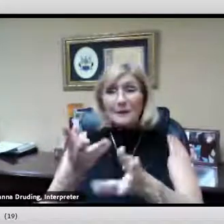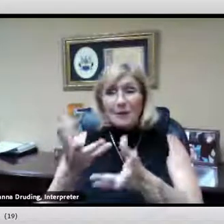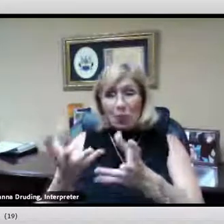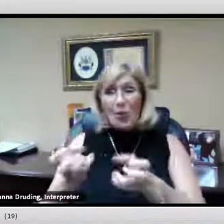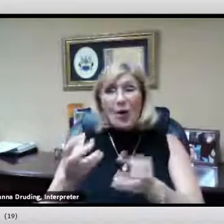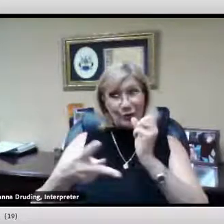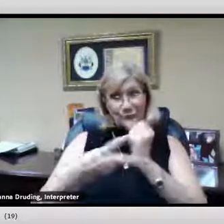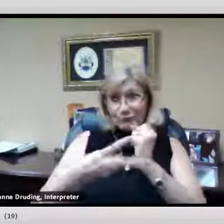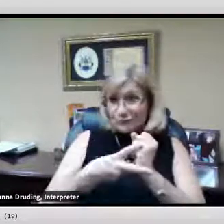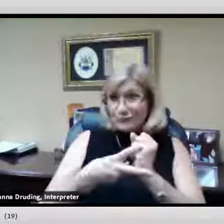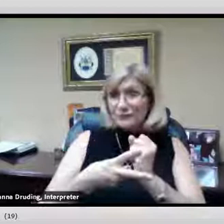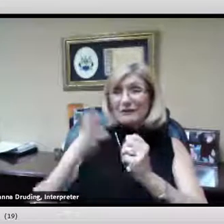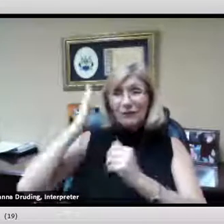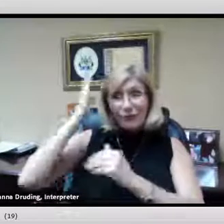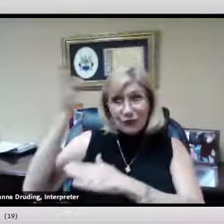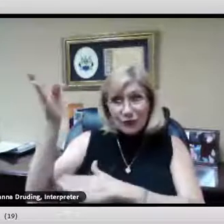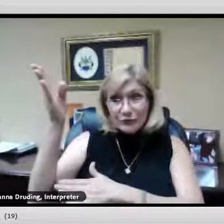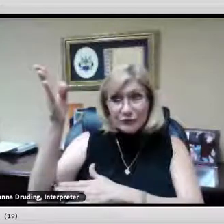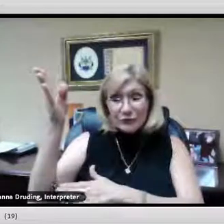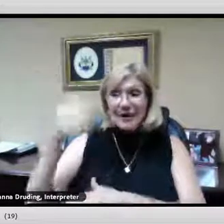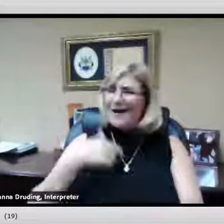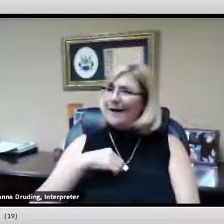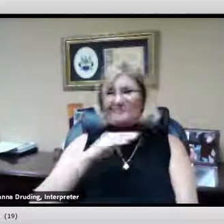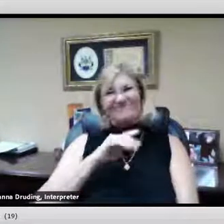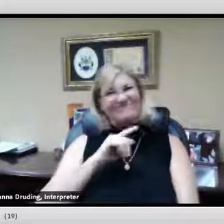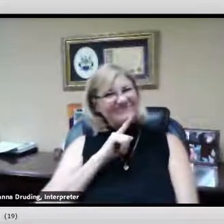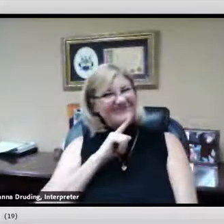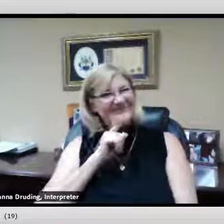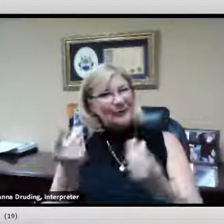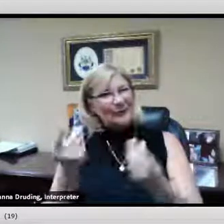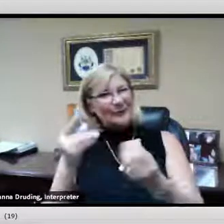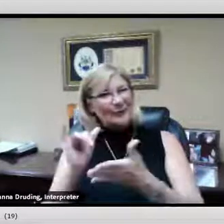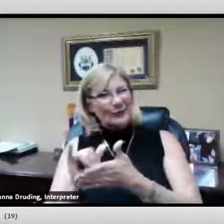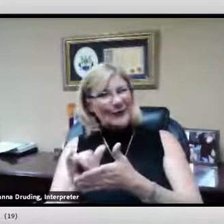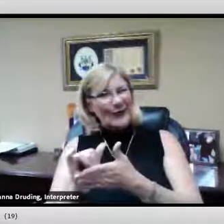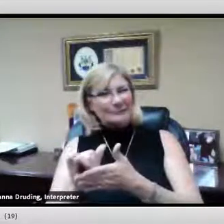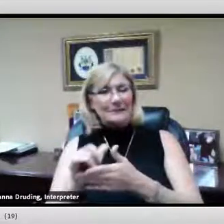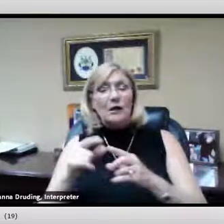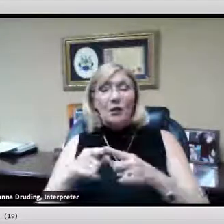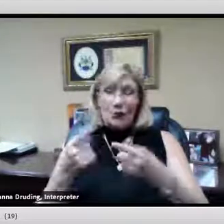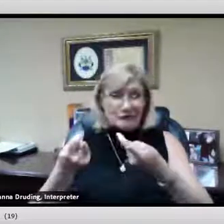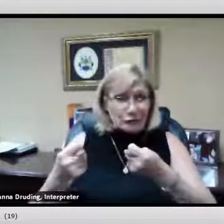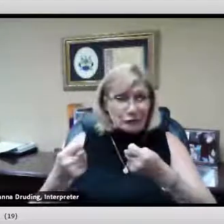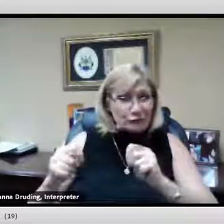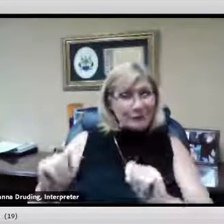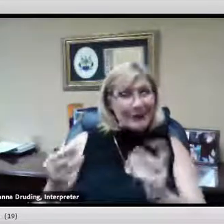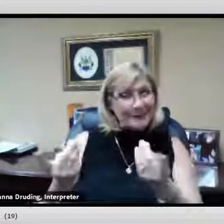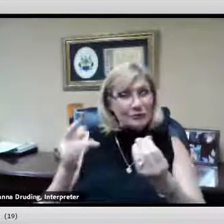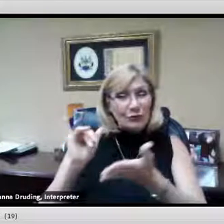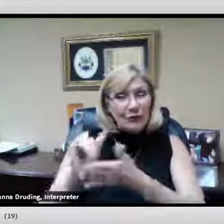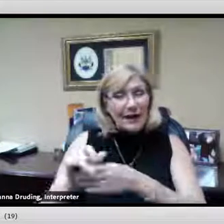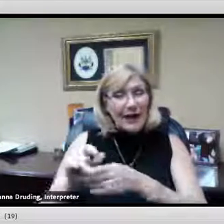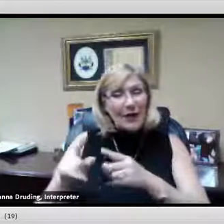future reference. I have not really done that too much. We tried to do it when we migrated